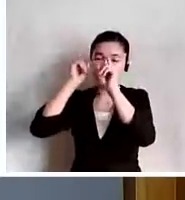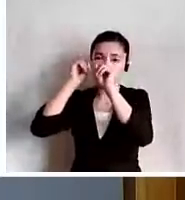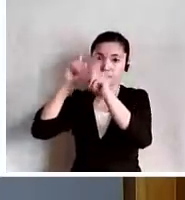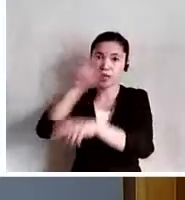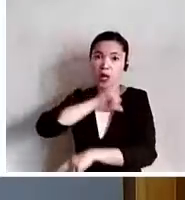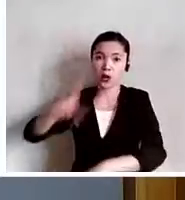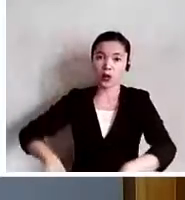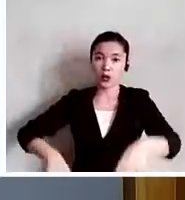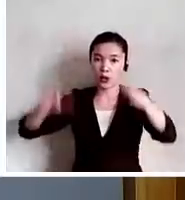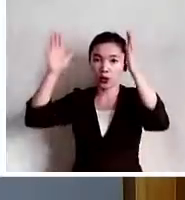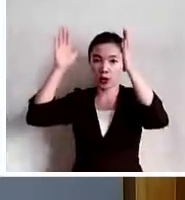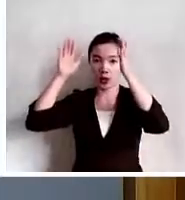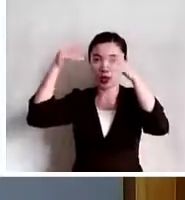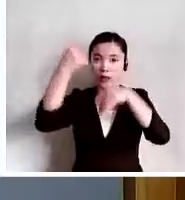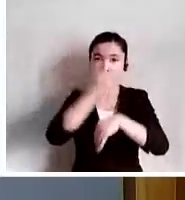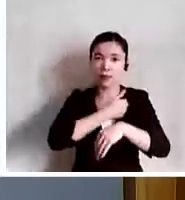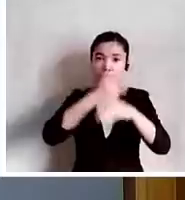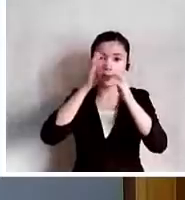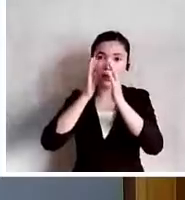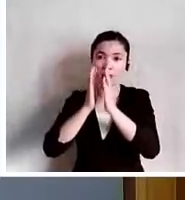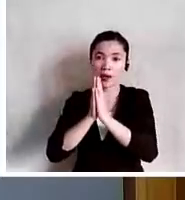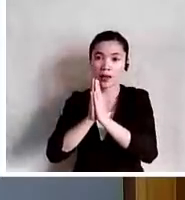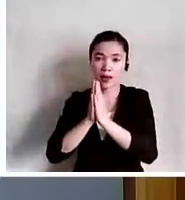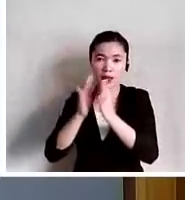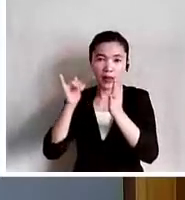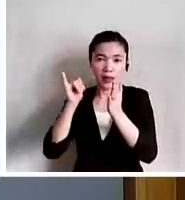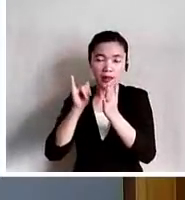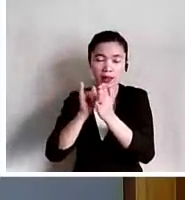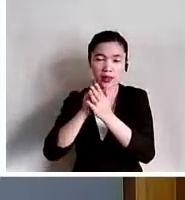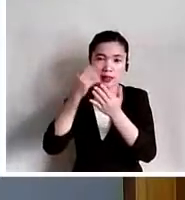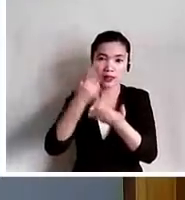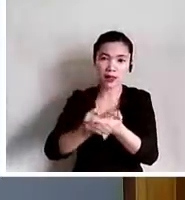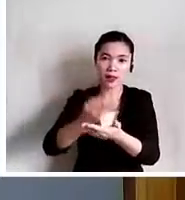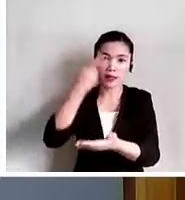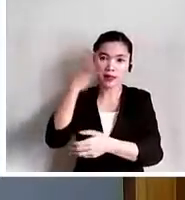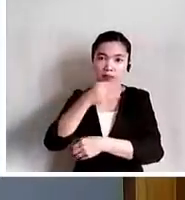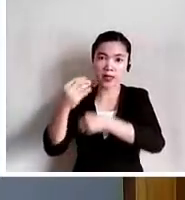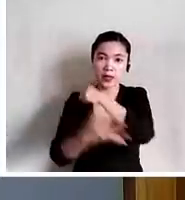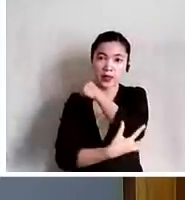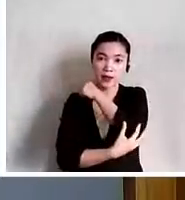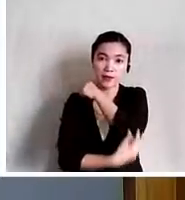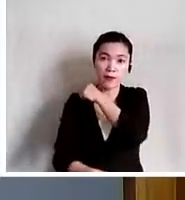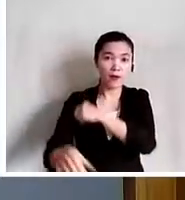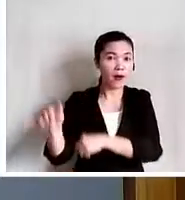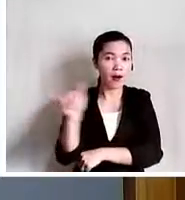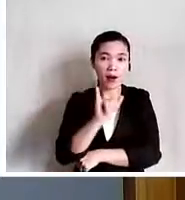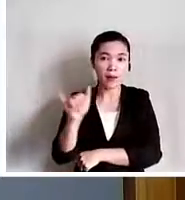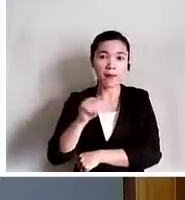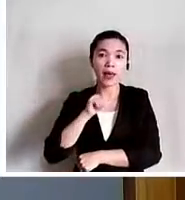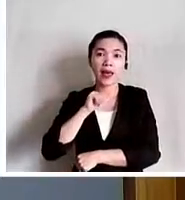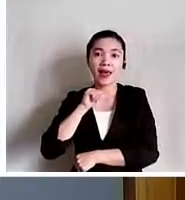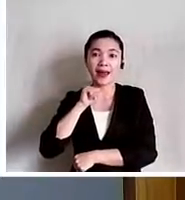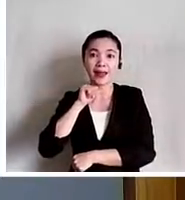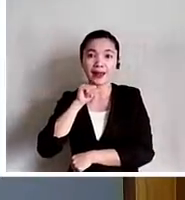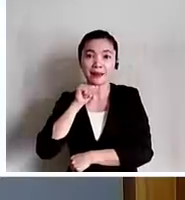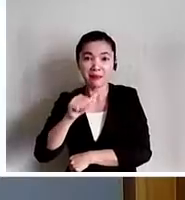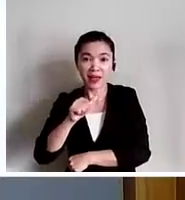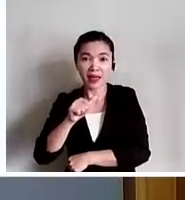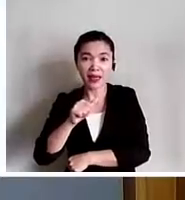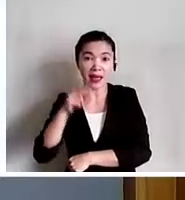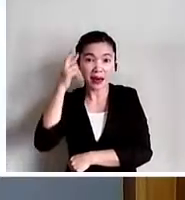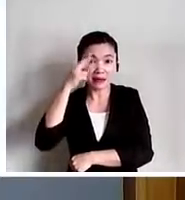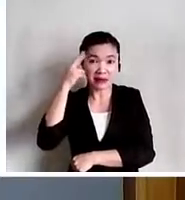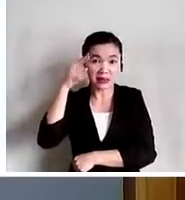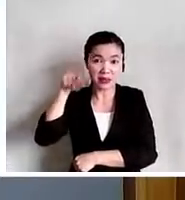our prayer. That the rich and the poor alike may not make excuses to evade